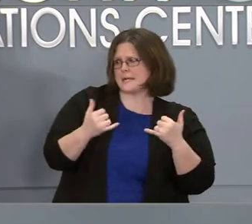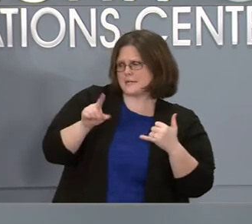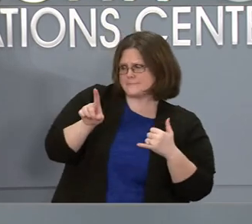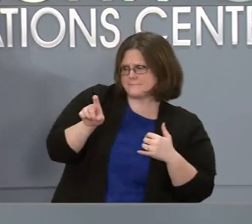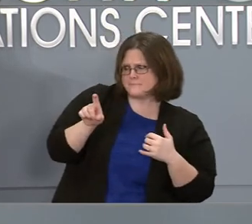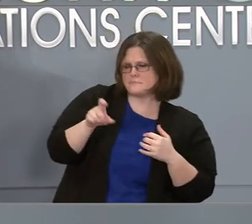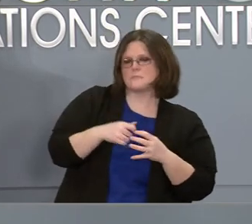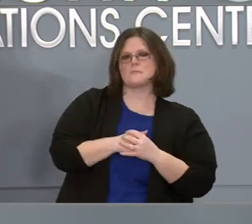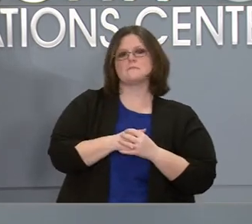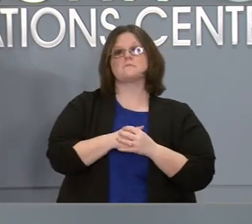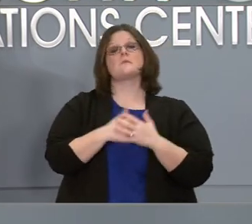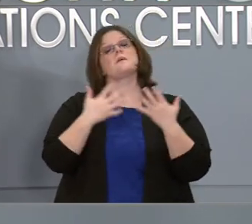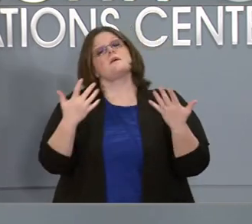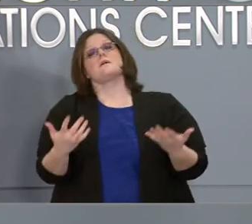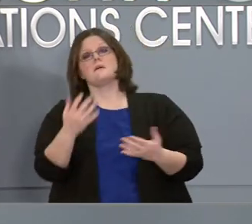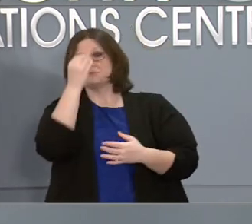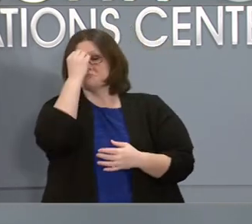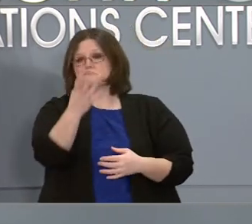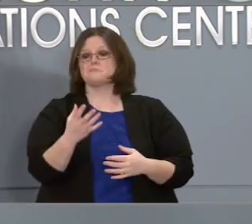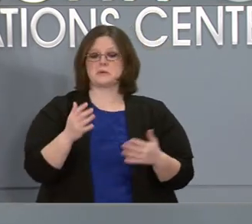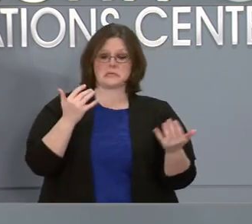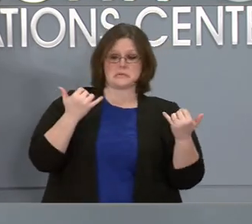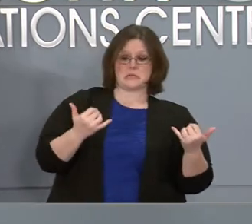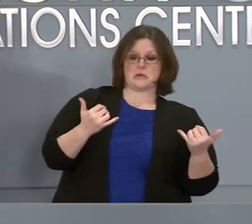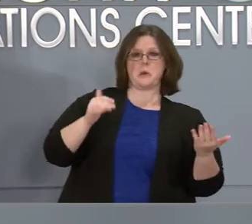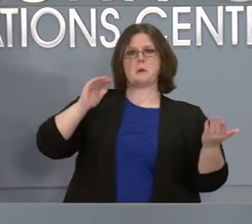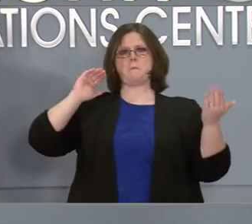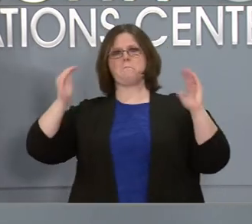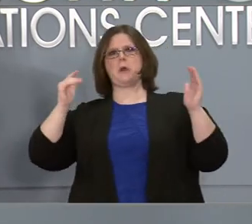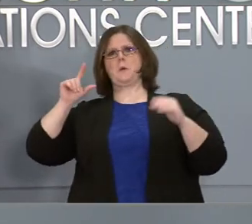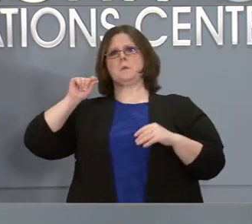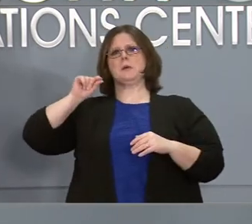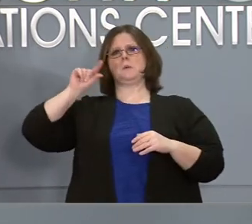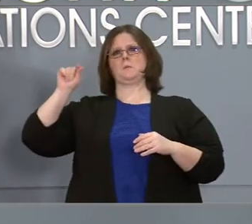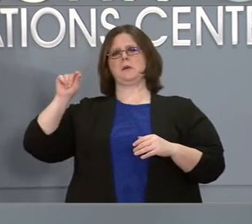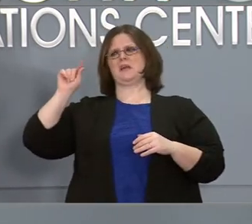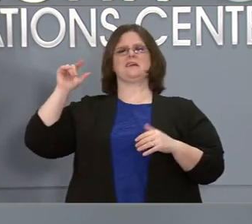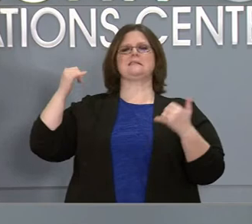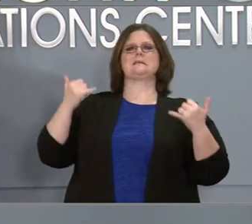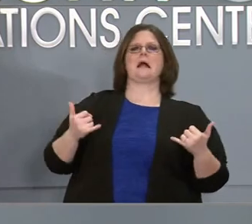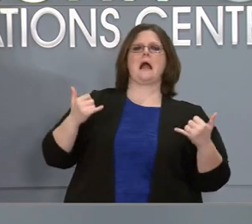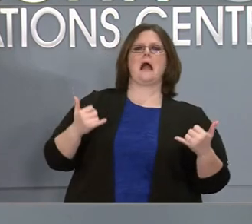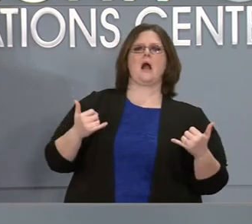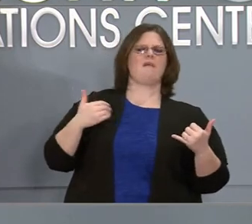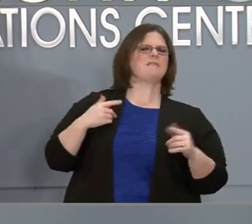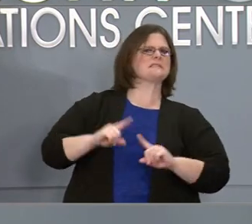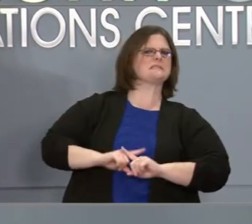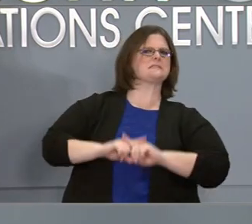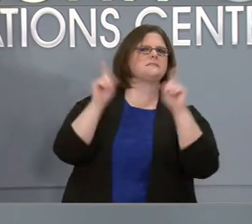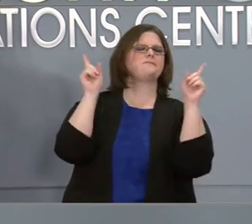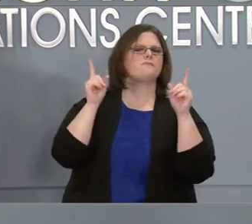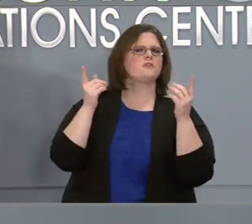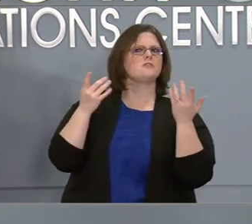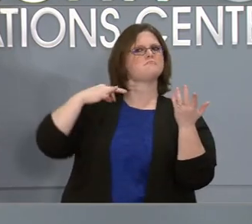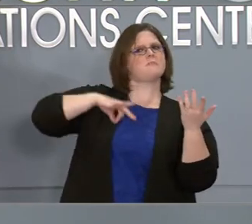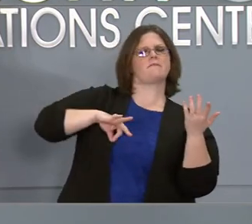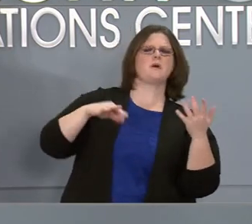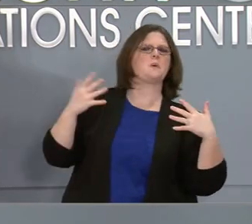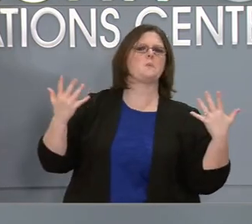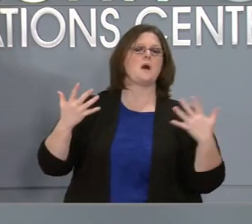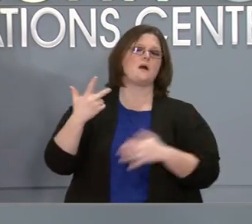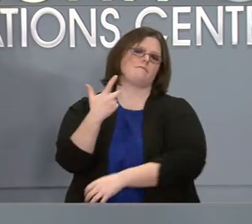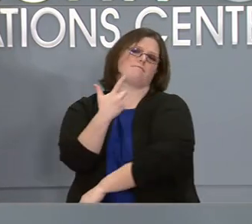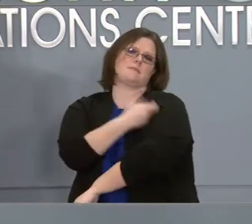than we were at the beginning of the pandemic. We have different tools, free, effective